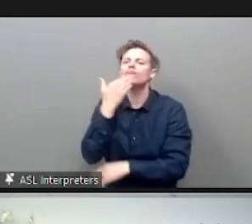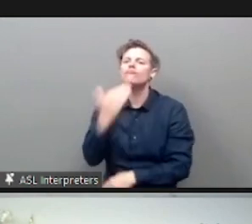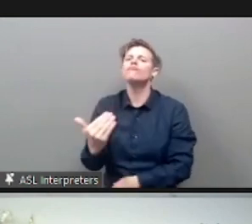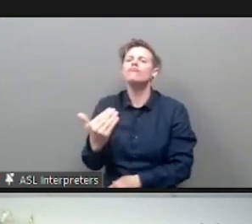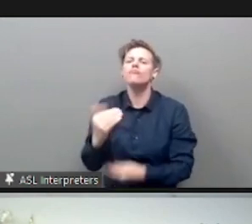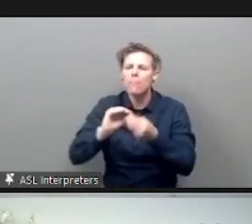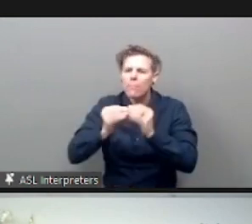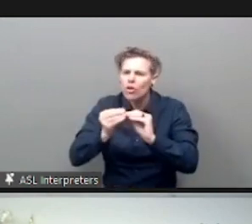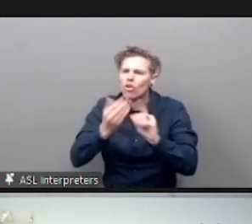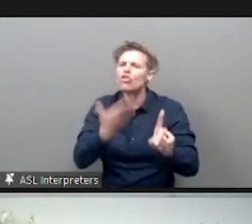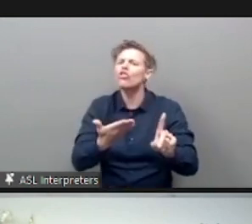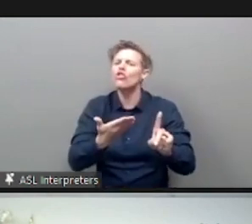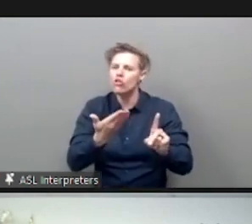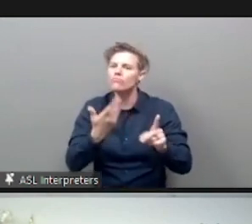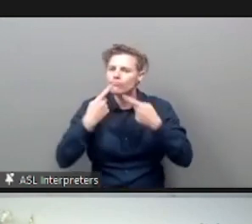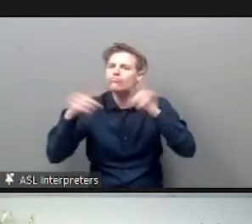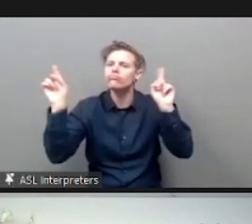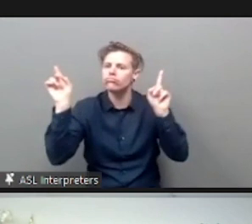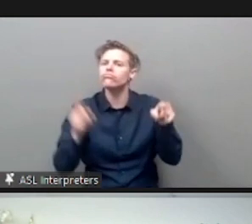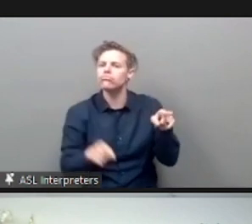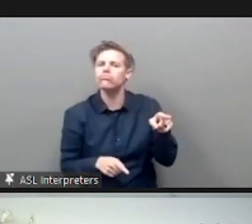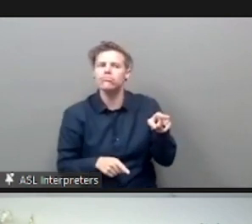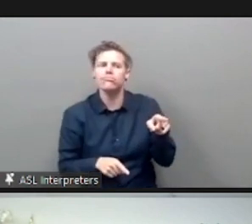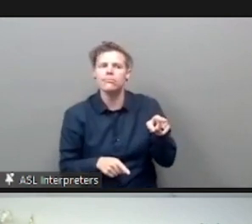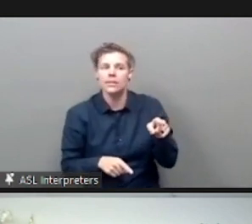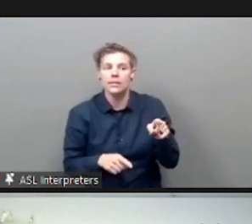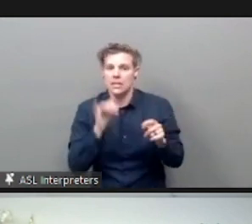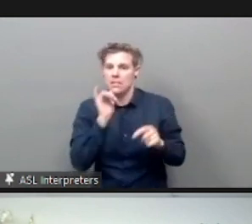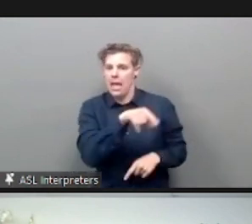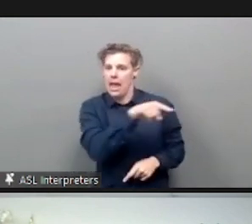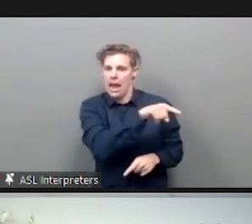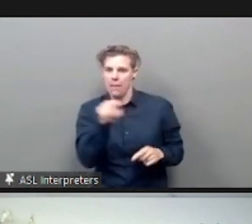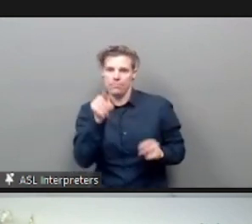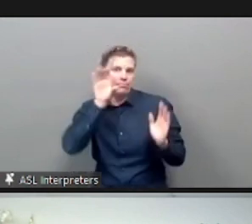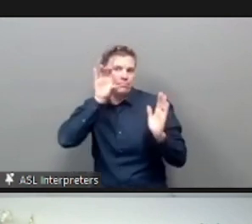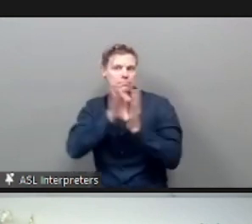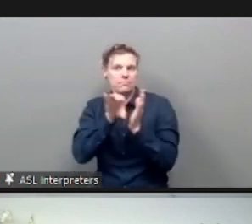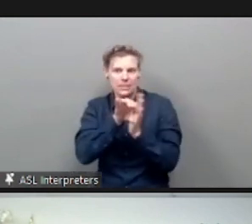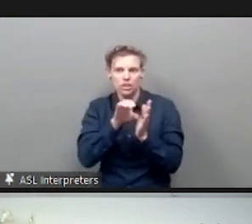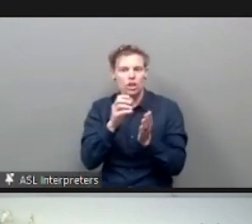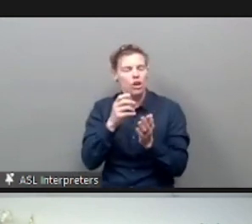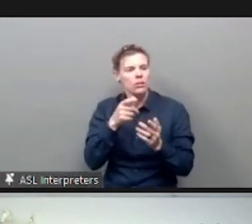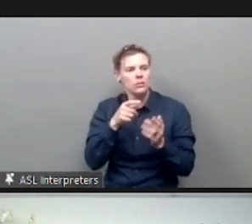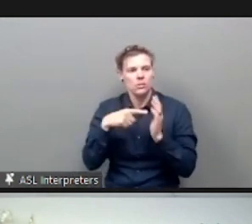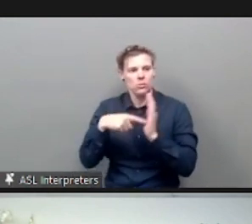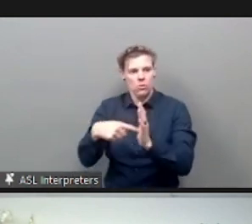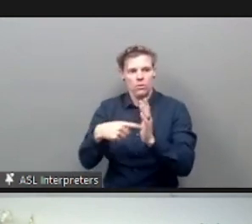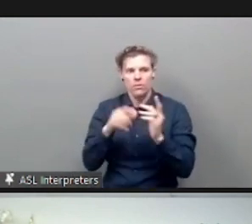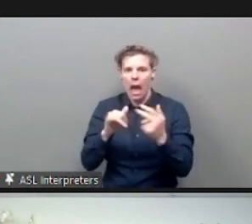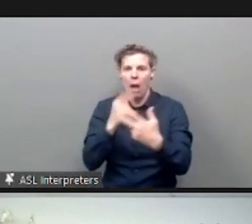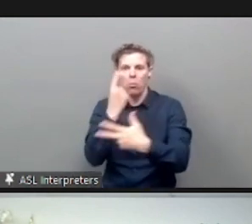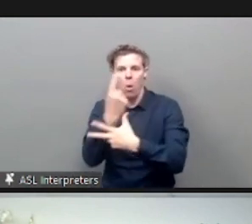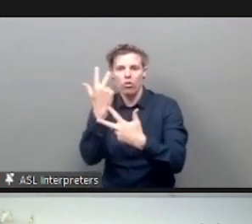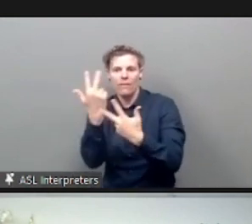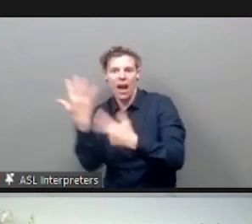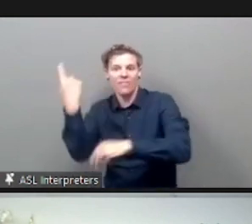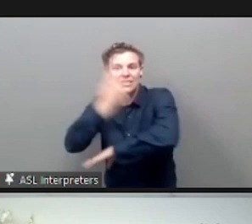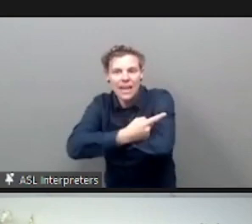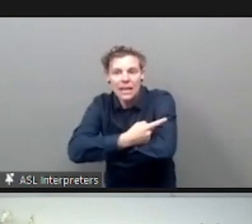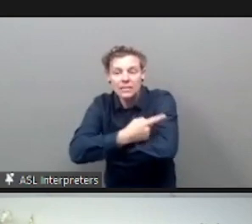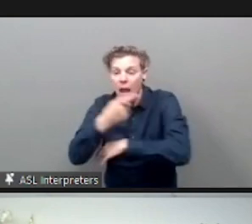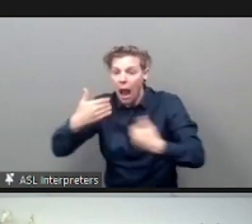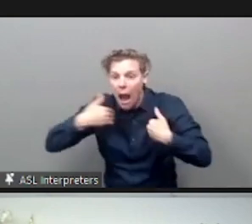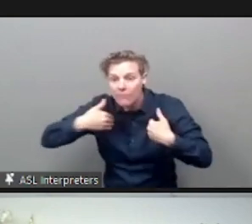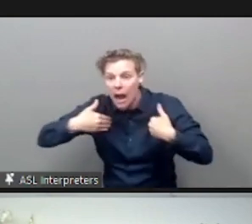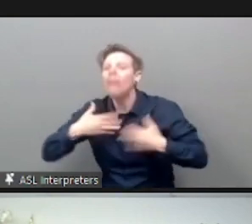the kids. In this case, it would be adults, but in the case of schools, you would pull out any positives so that they